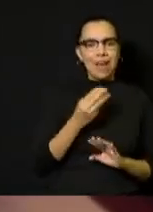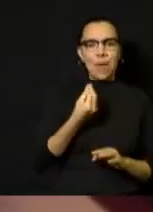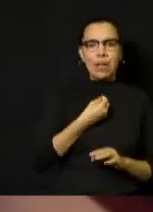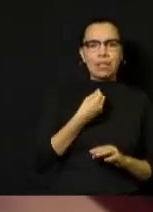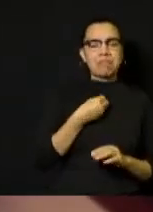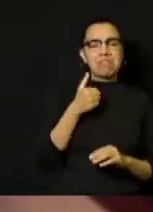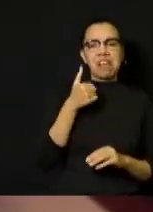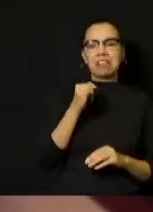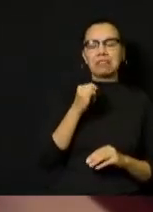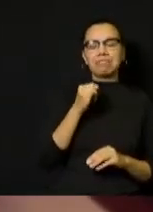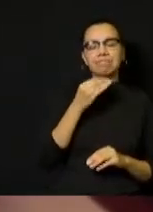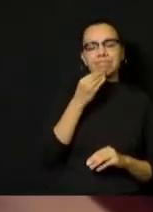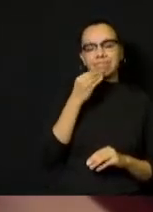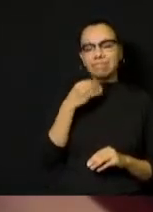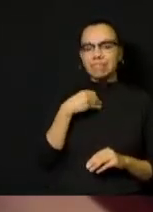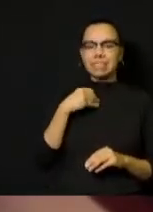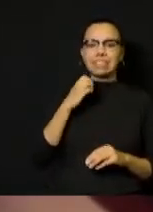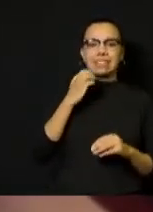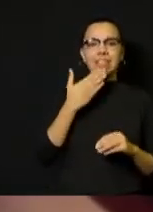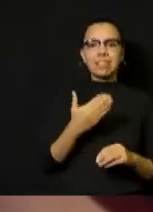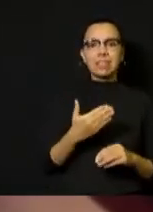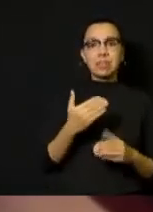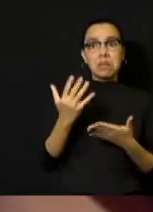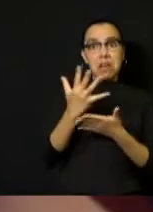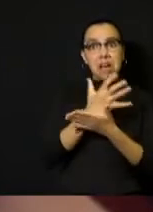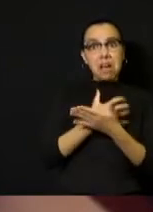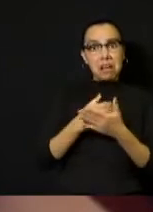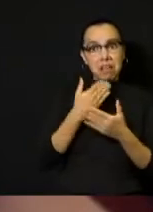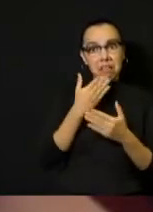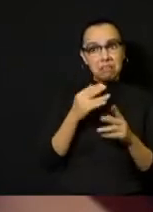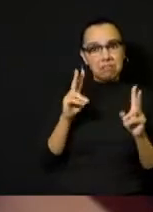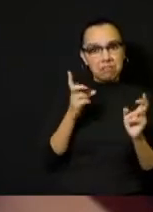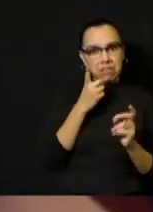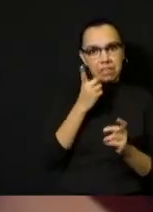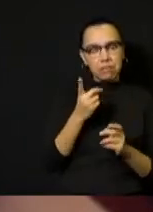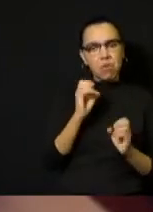You sign, you're screwed. And that's how it started. You make a lot of money.